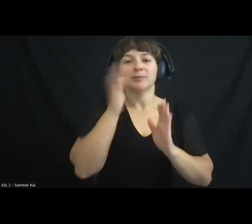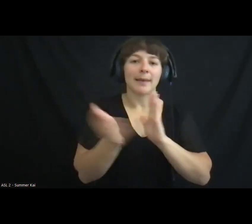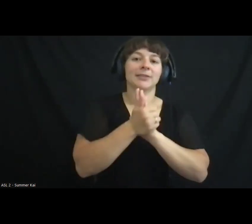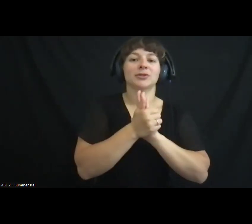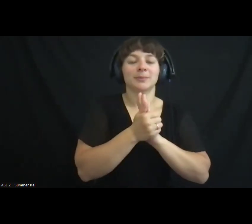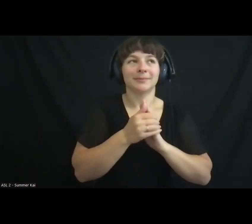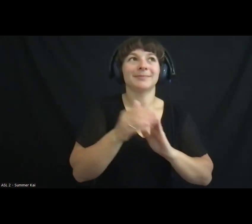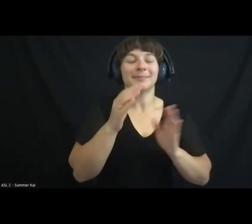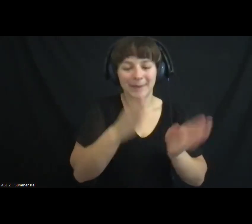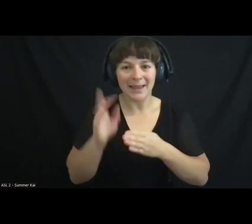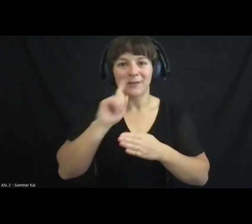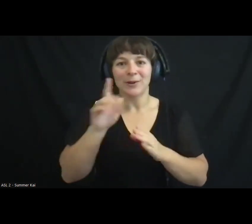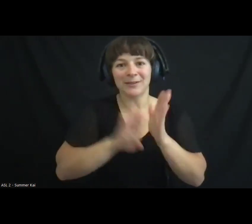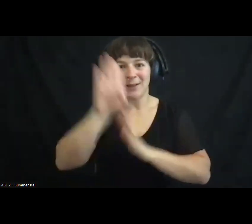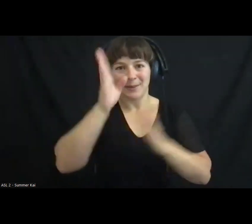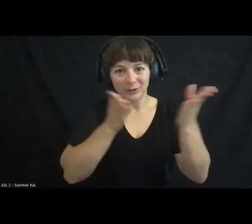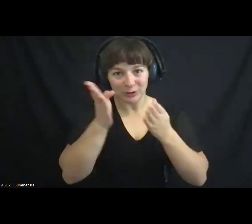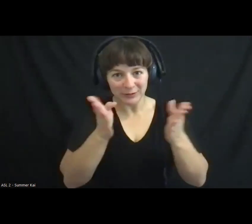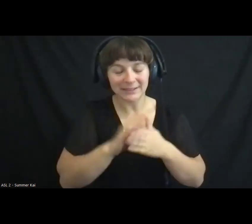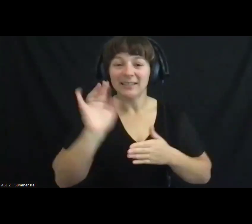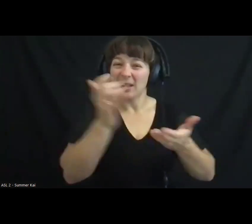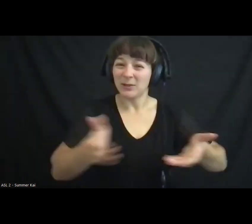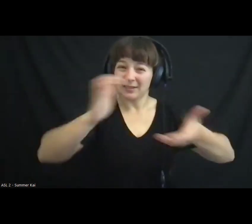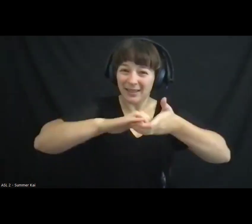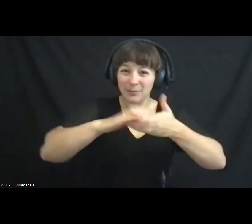was really a collaboration between